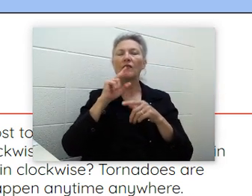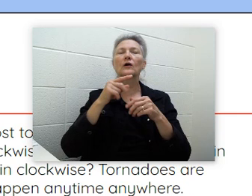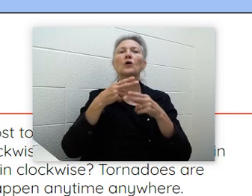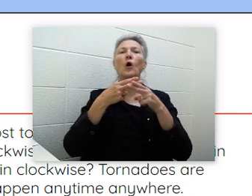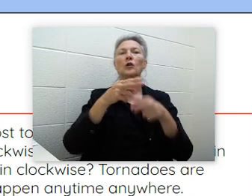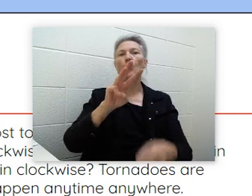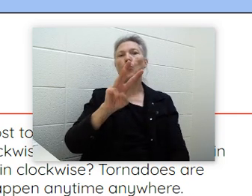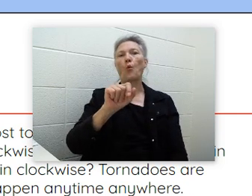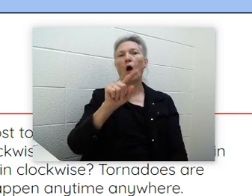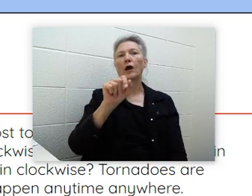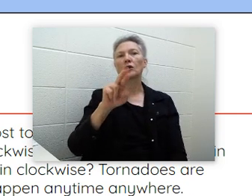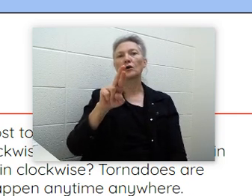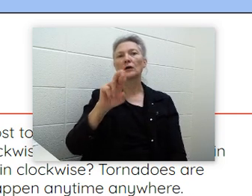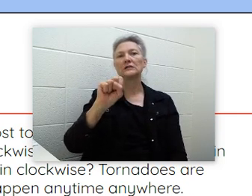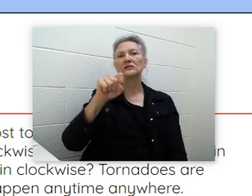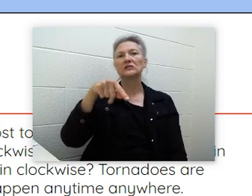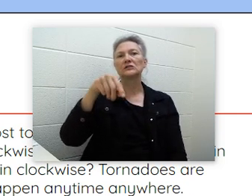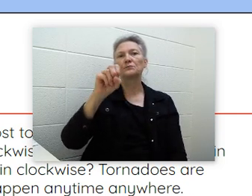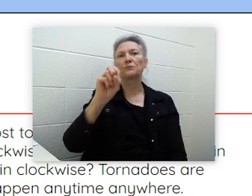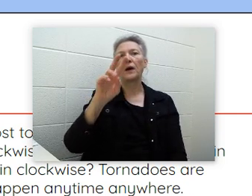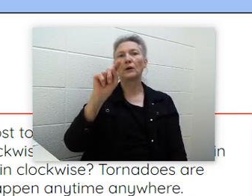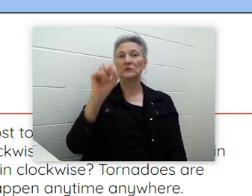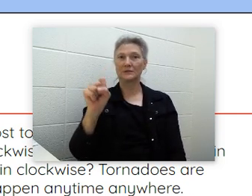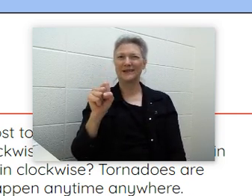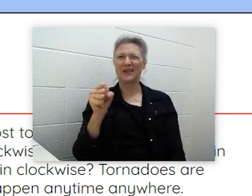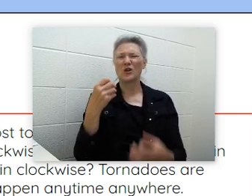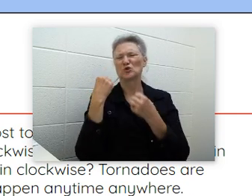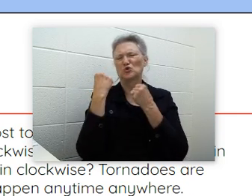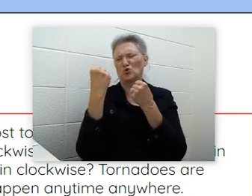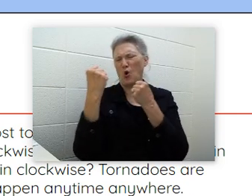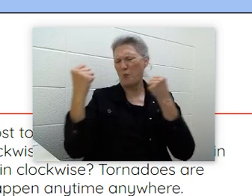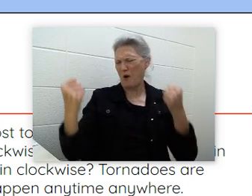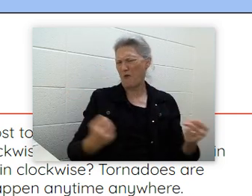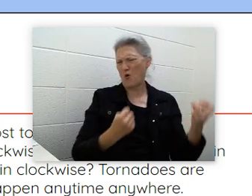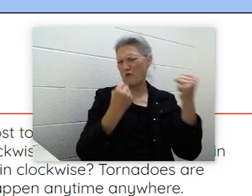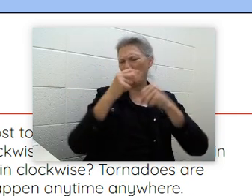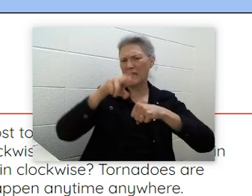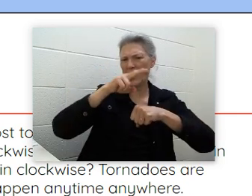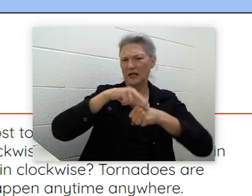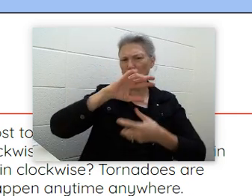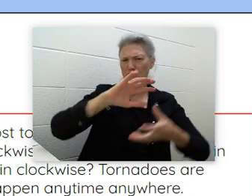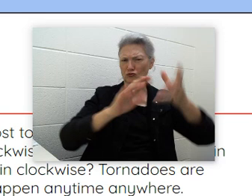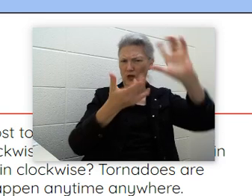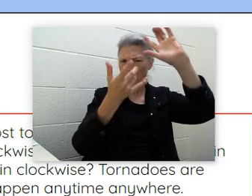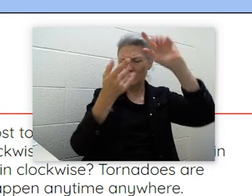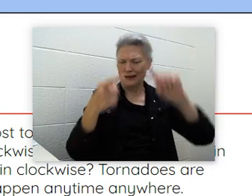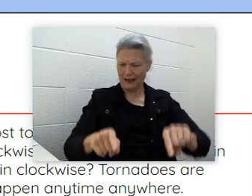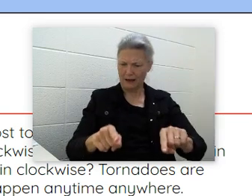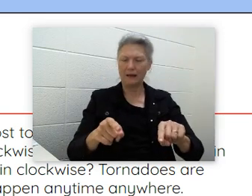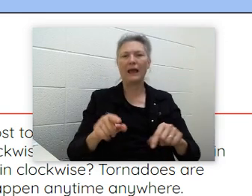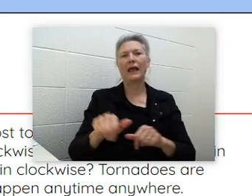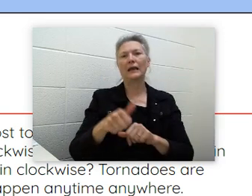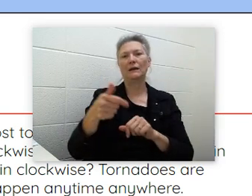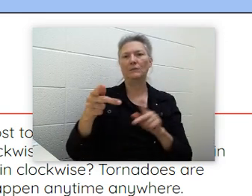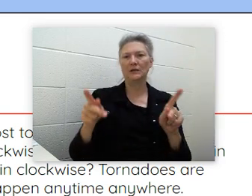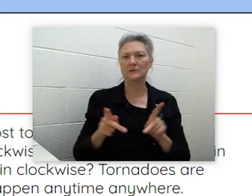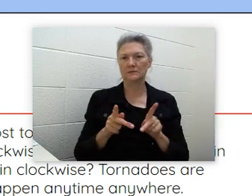waterspouts. Tornadoes are strong, powerful natural disasters that can occur anywhere.